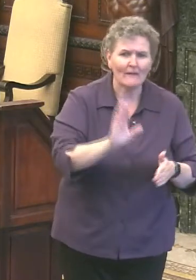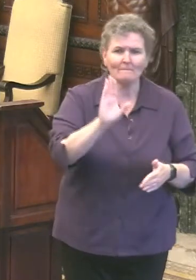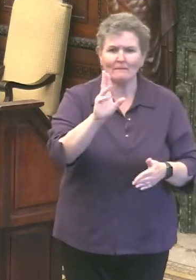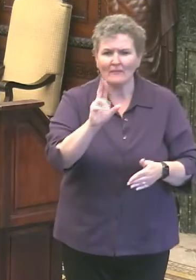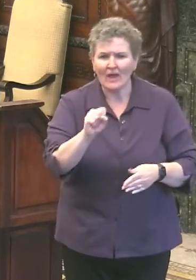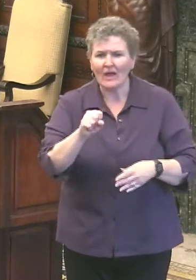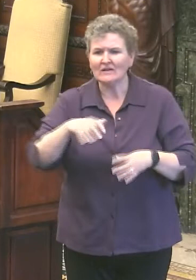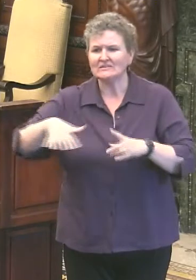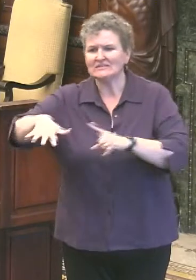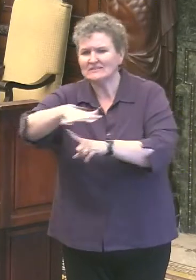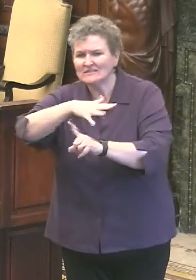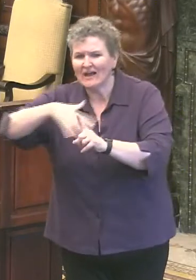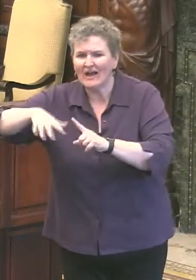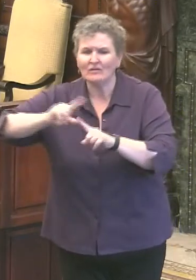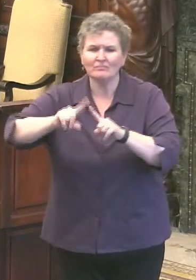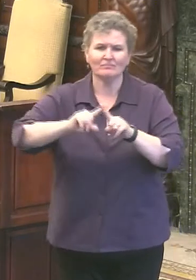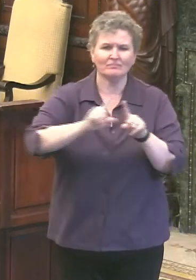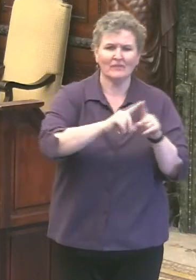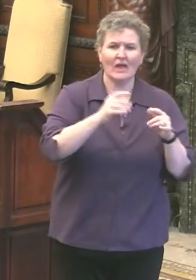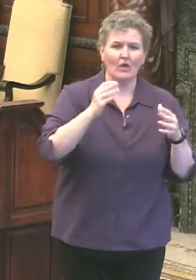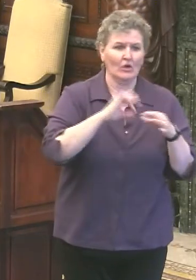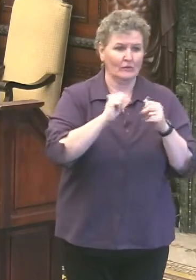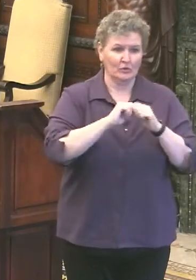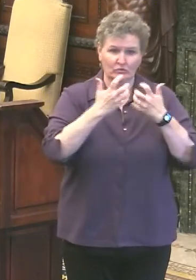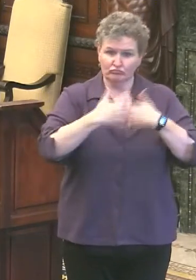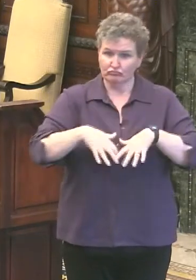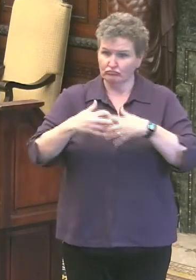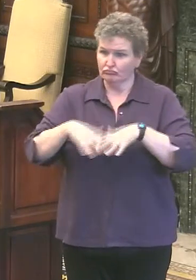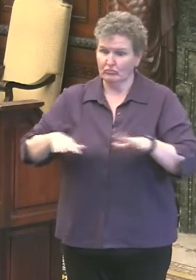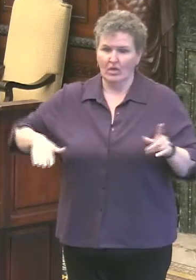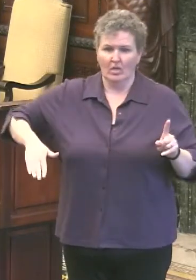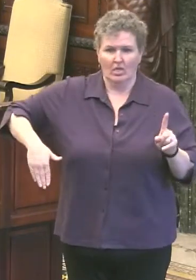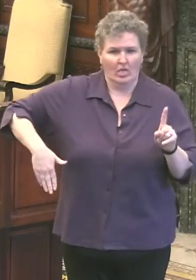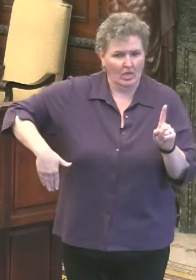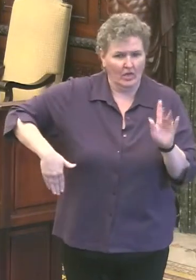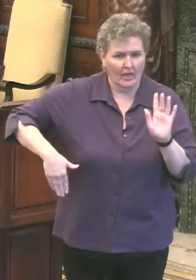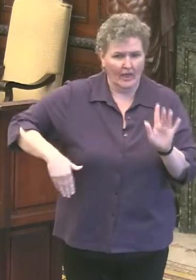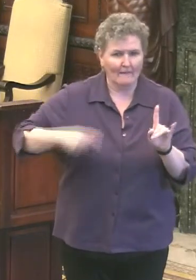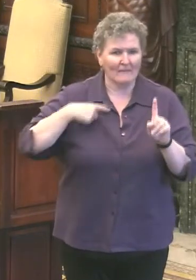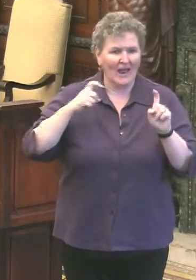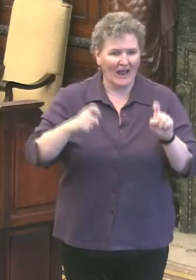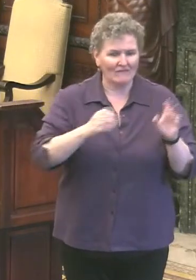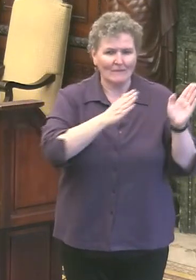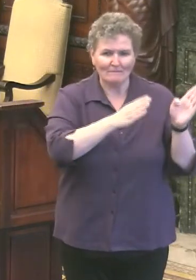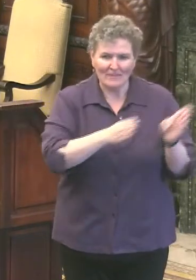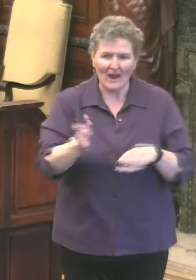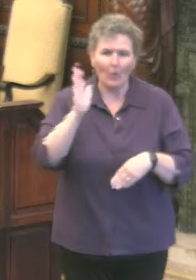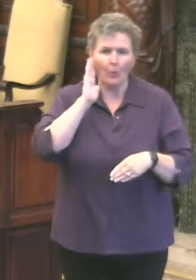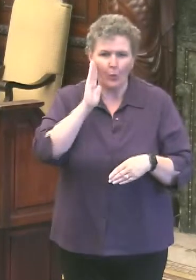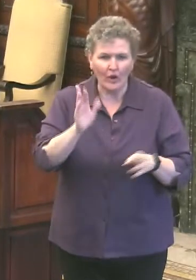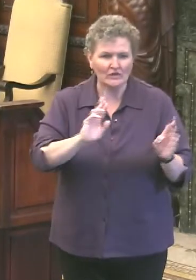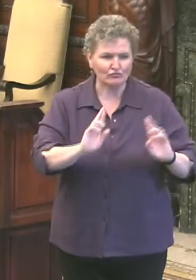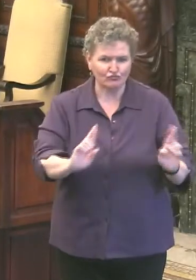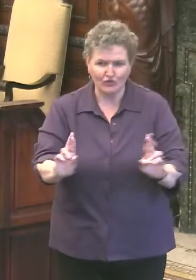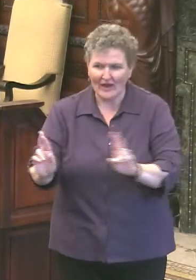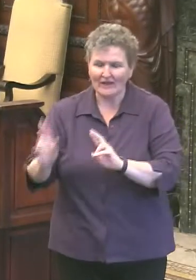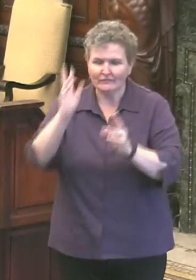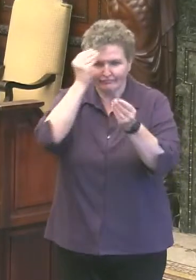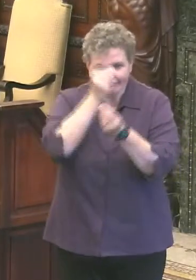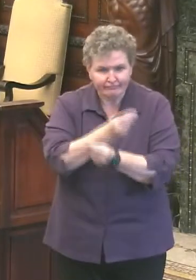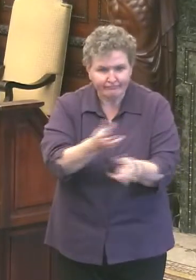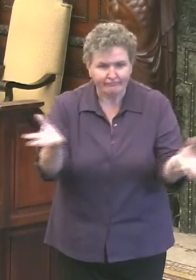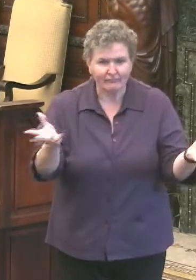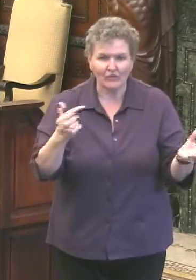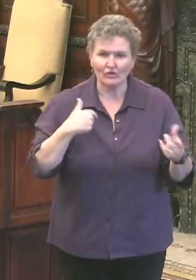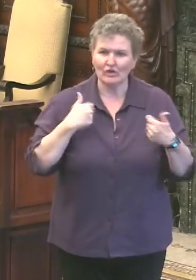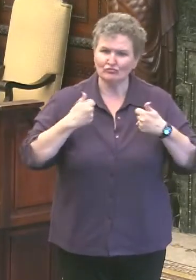all that information. They haven't presented their plan yet, but I can tell you that their plan will be there to try to make the risk be as small as possible.